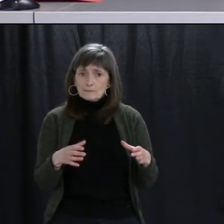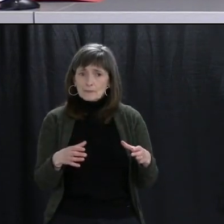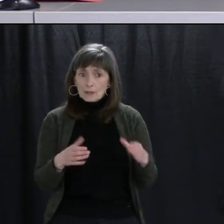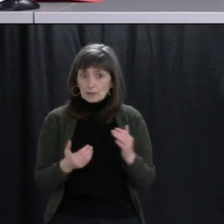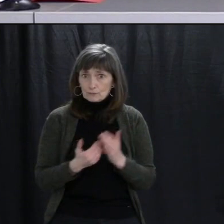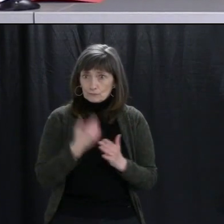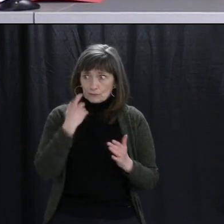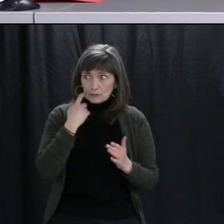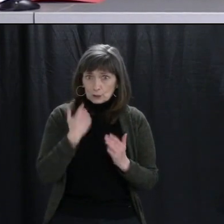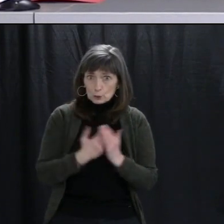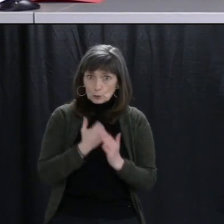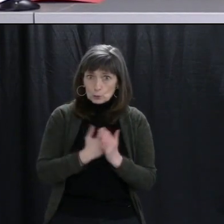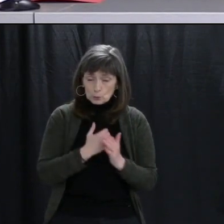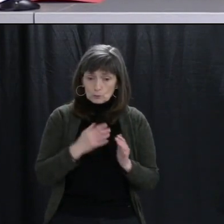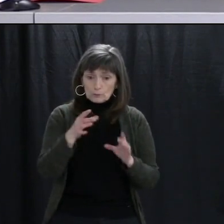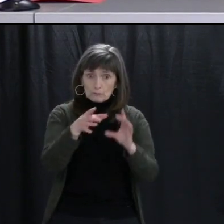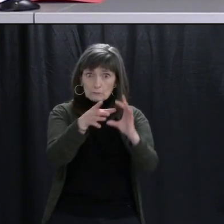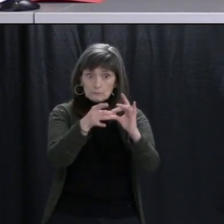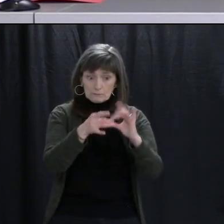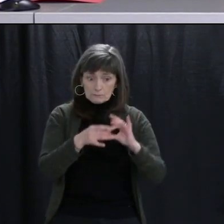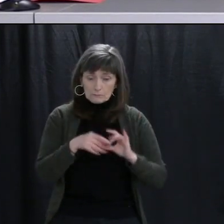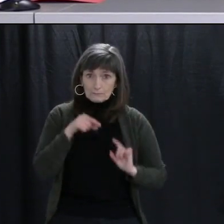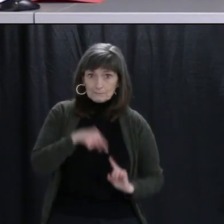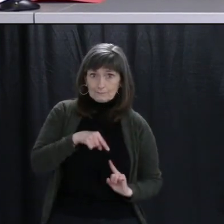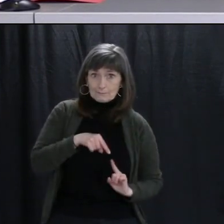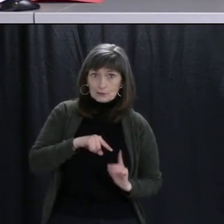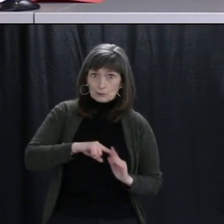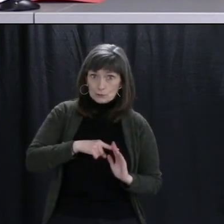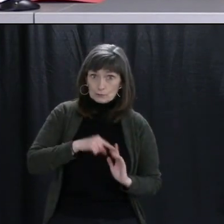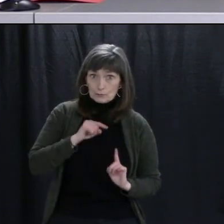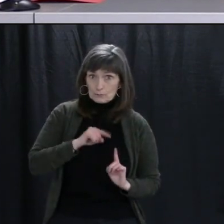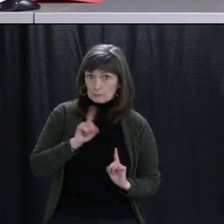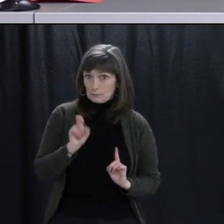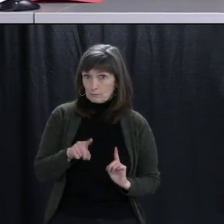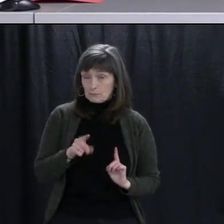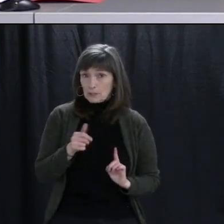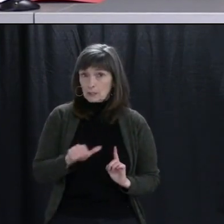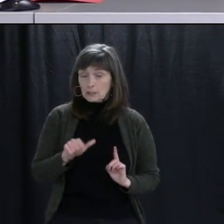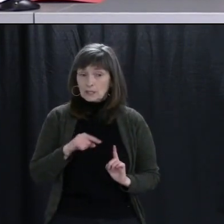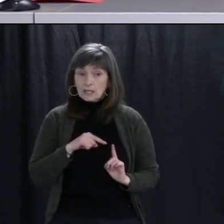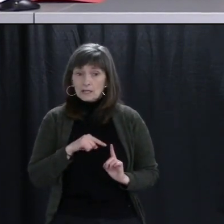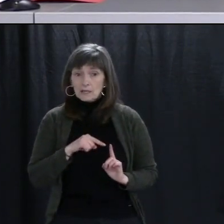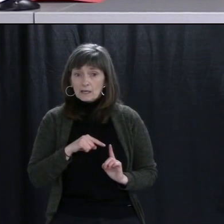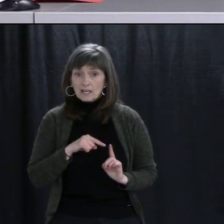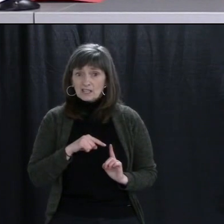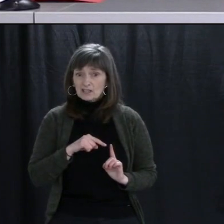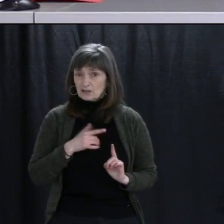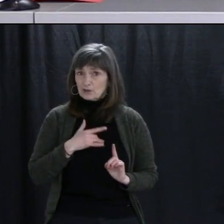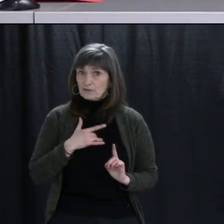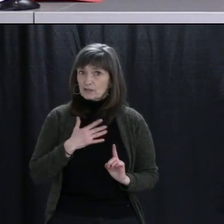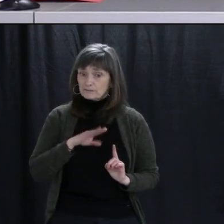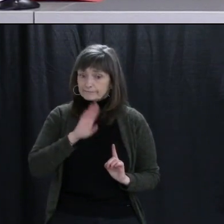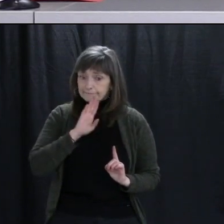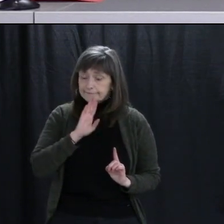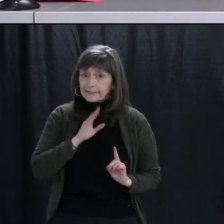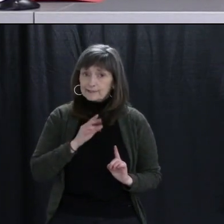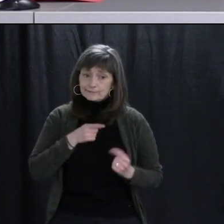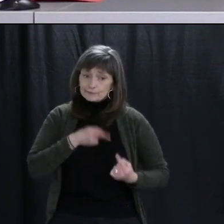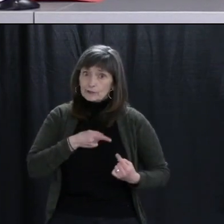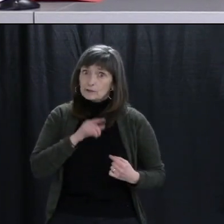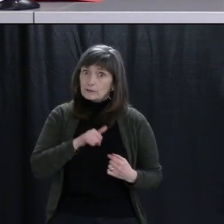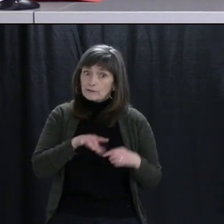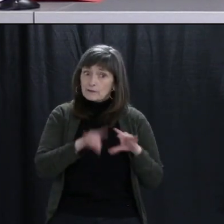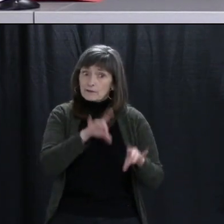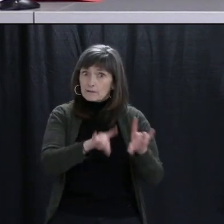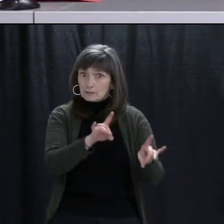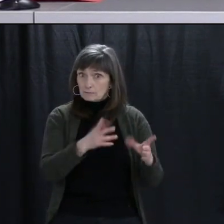to that? And are you still encountering any challenges related to that? I guess that situation that originated